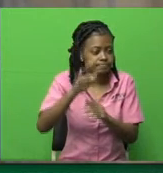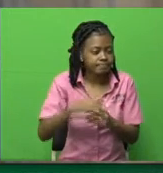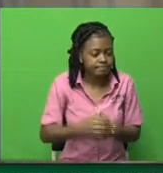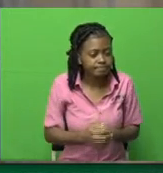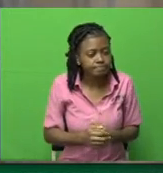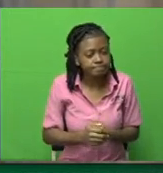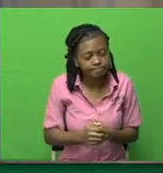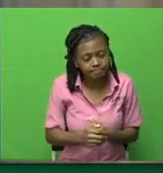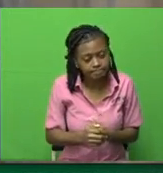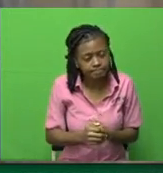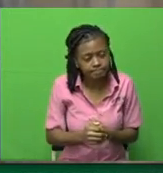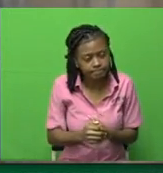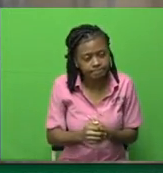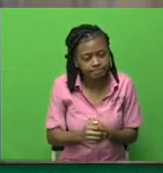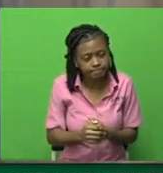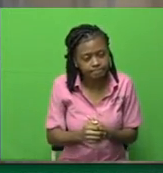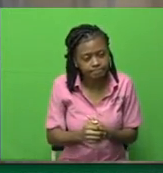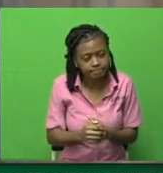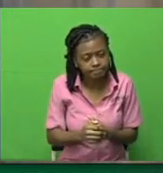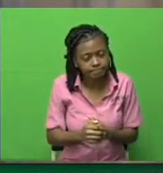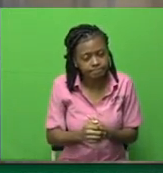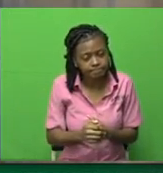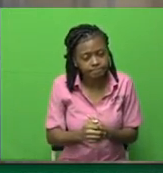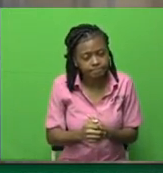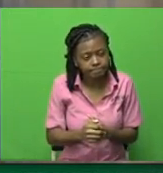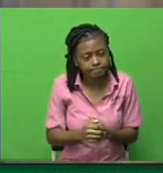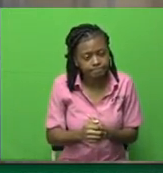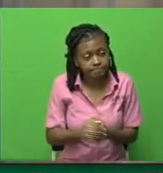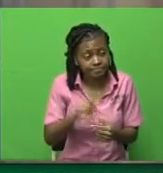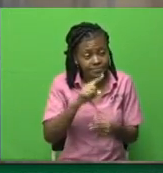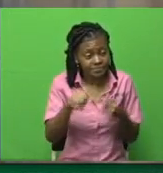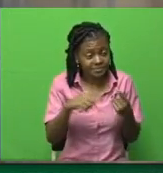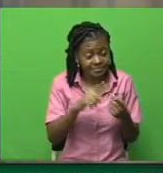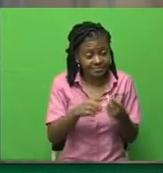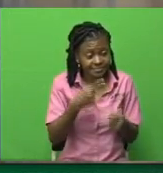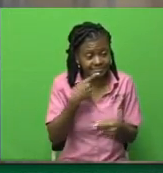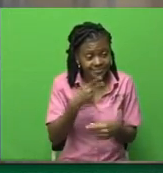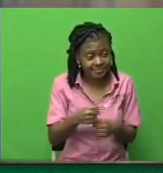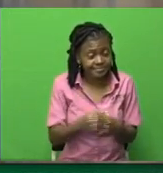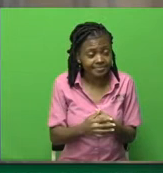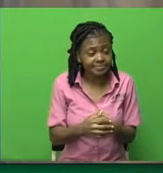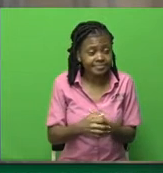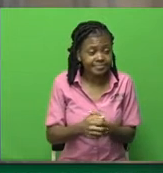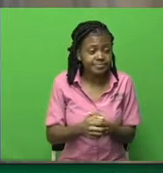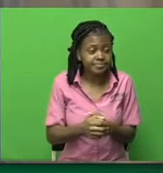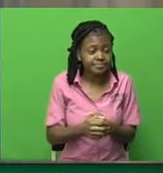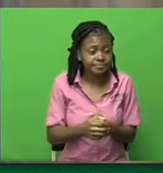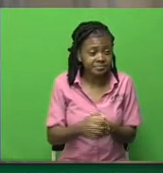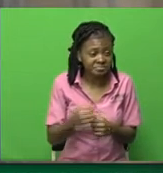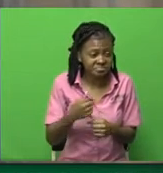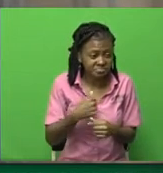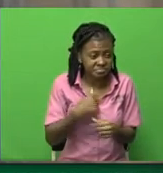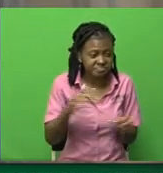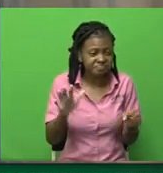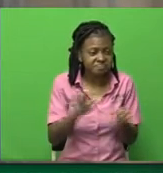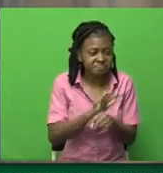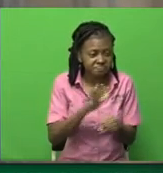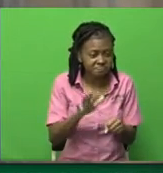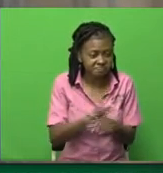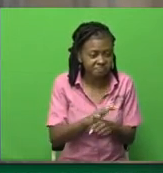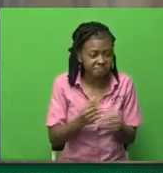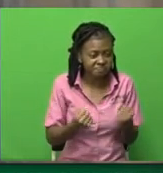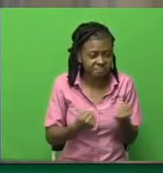when he stated and I could model speaker I am broad I am in Broad agreement with the